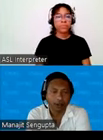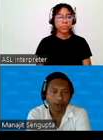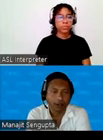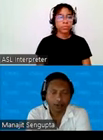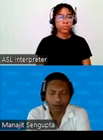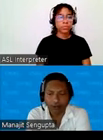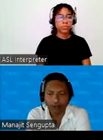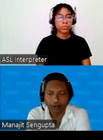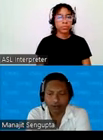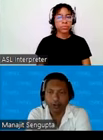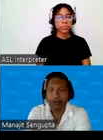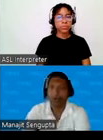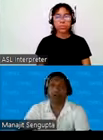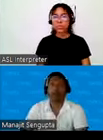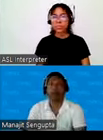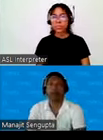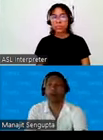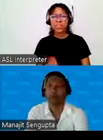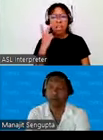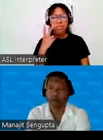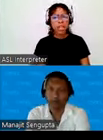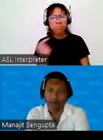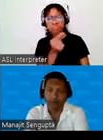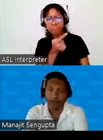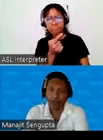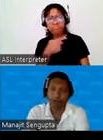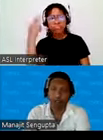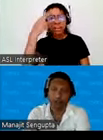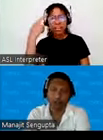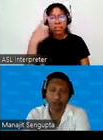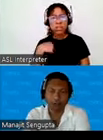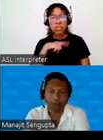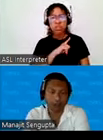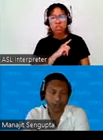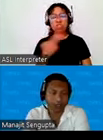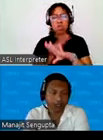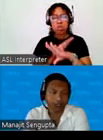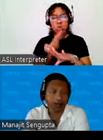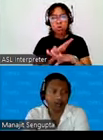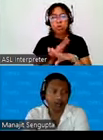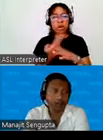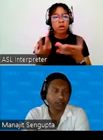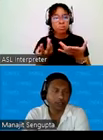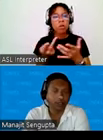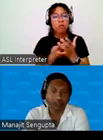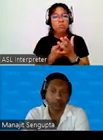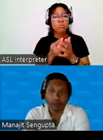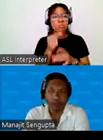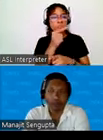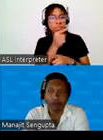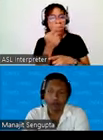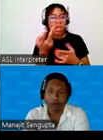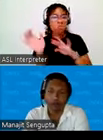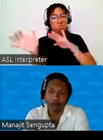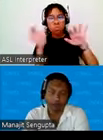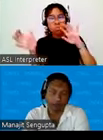So here is the reason why we've created multi-year data sets. As you can see that this